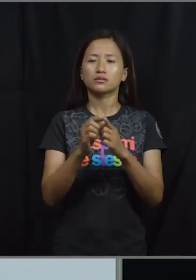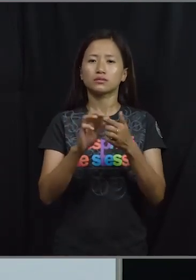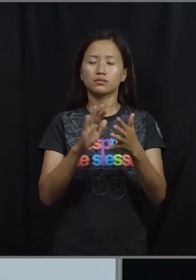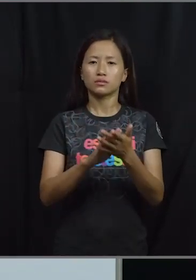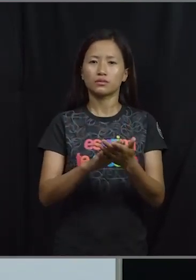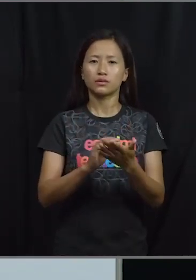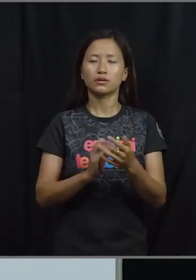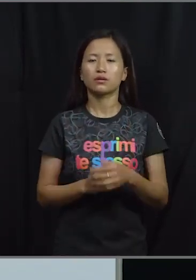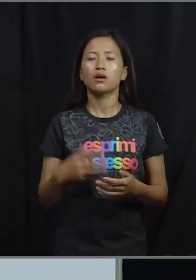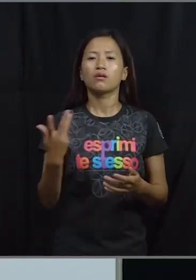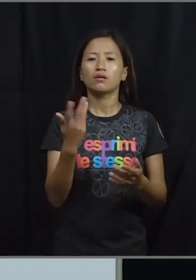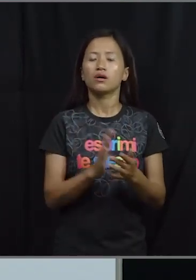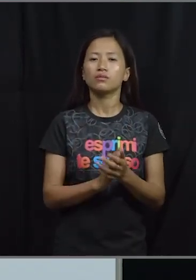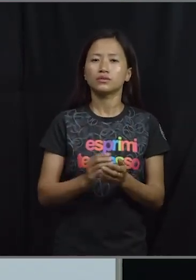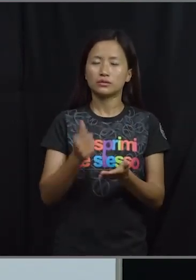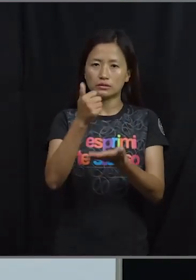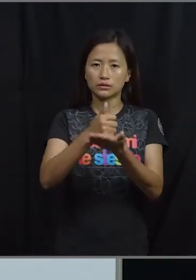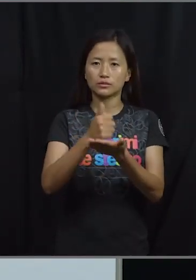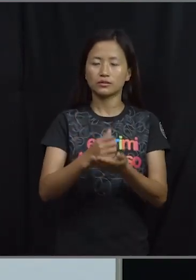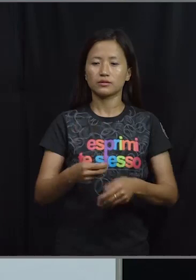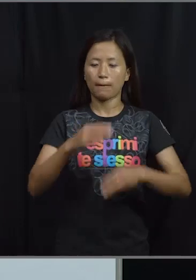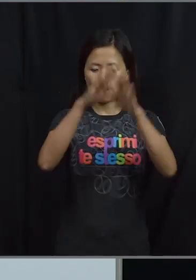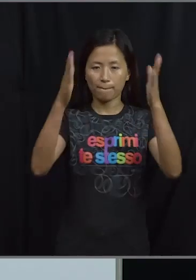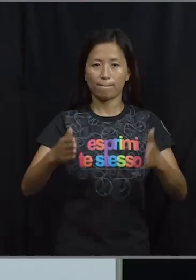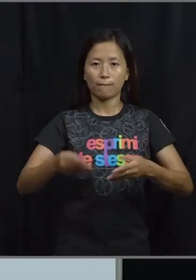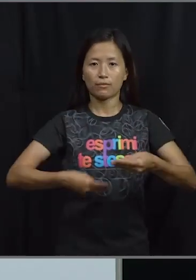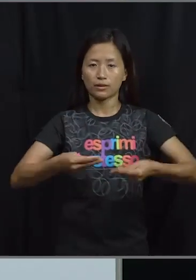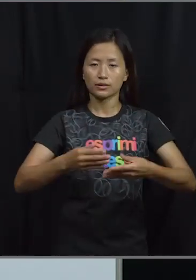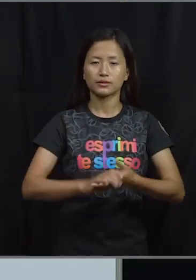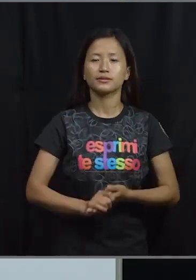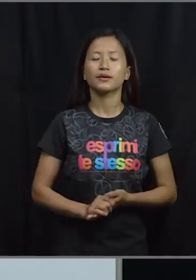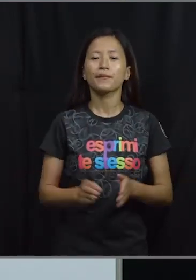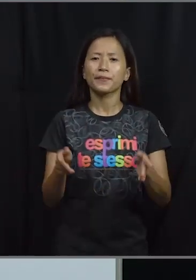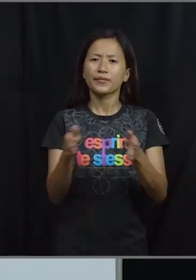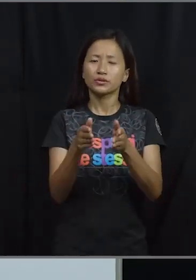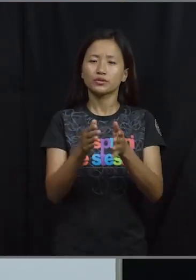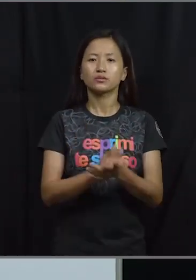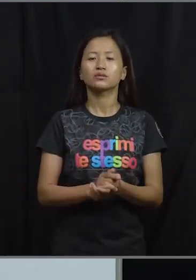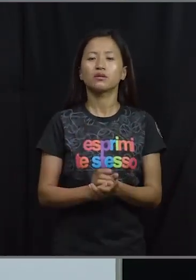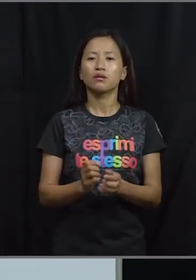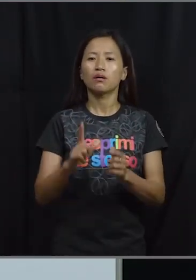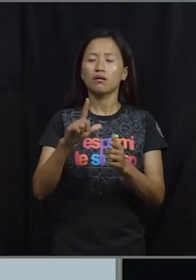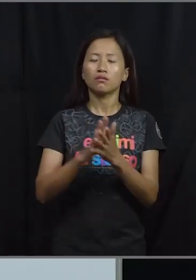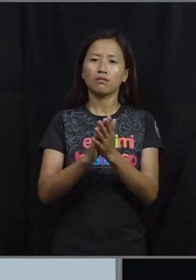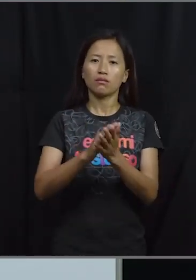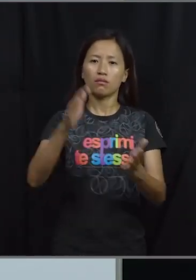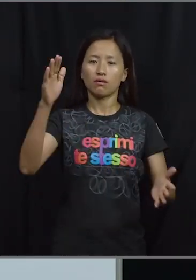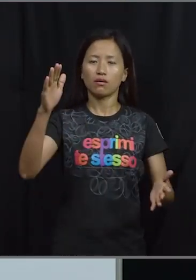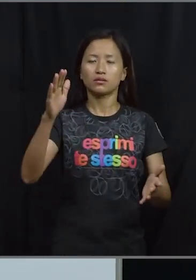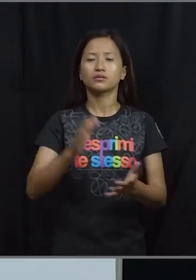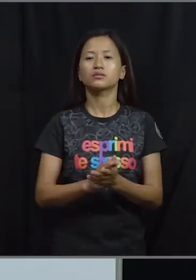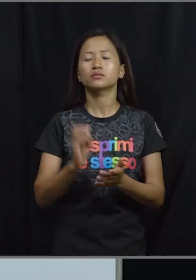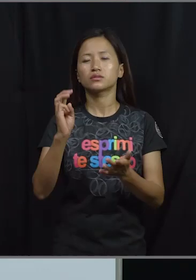as to how much will be the demand in the market. In brief, the larger the number